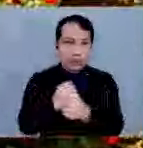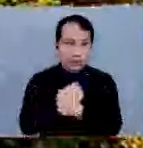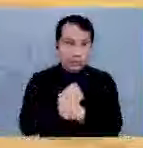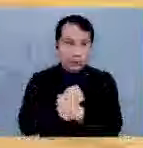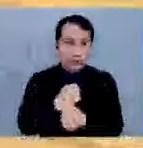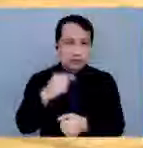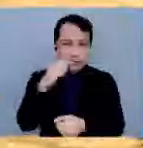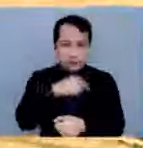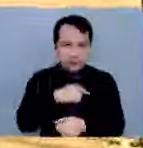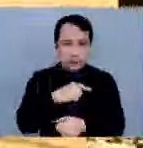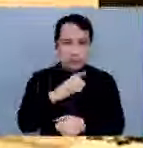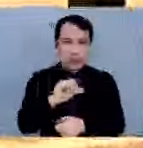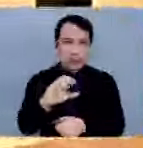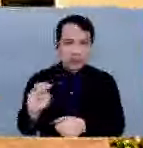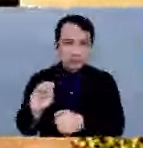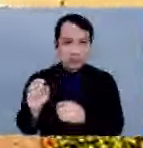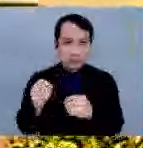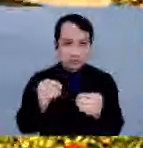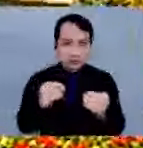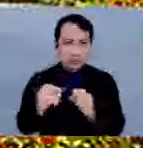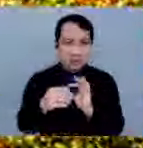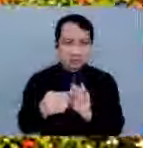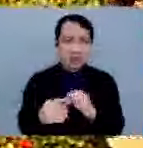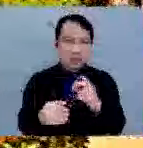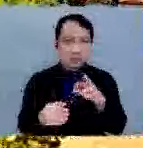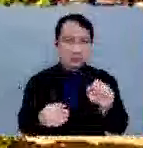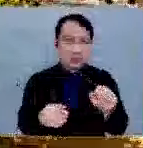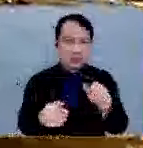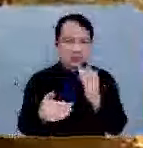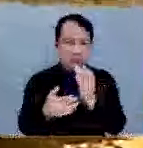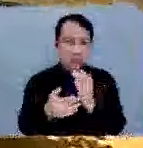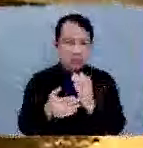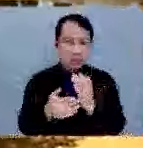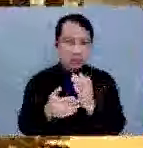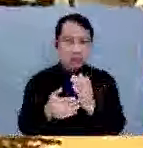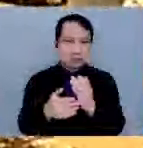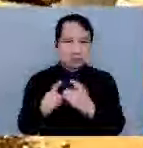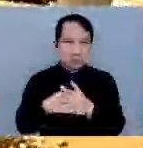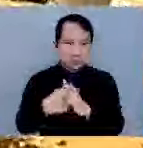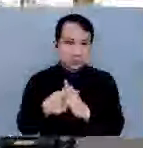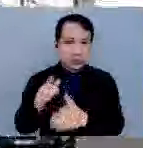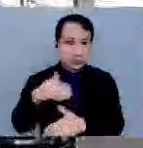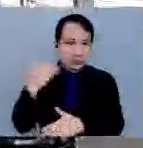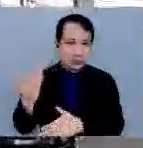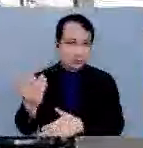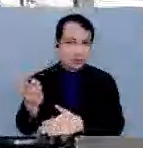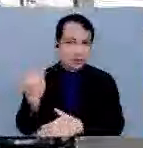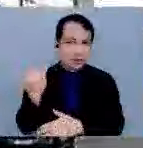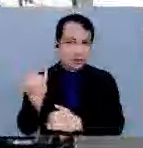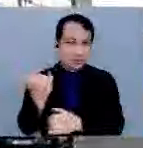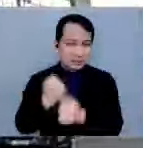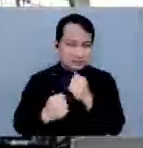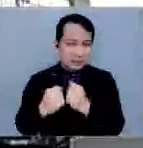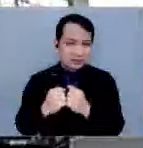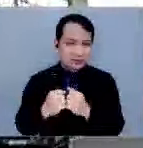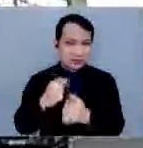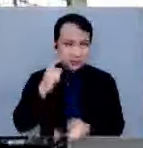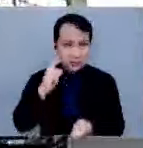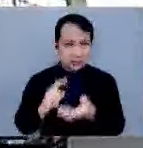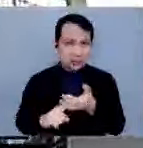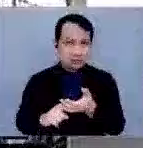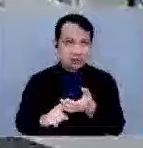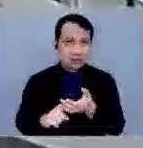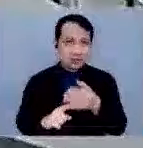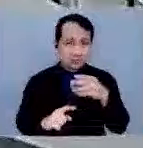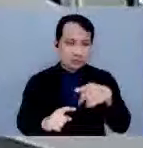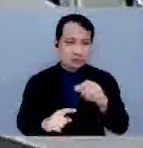ginagawang illegal operation ng Sunyan Technology na nagsimula ang operasyon noong isang taon. Pero nakarehistro ito sa PAGCOR